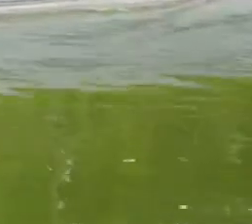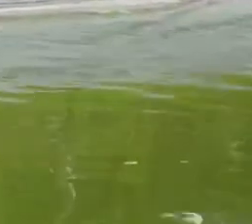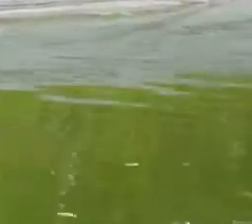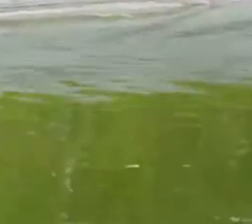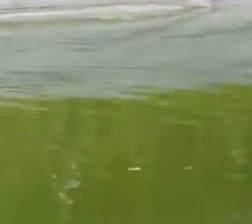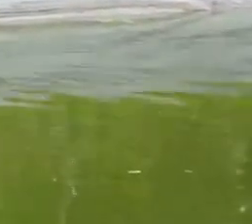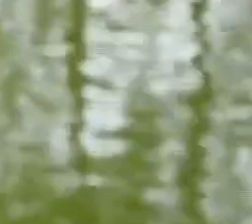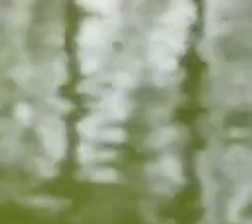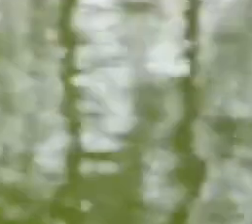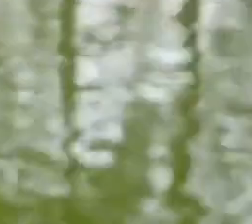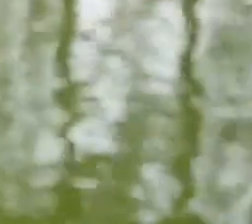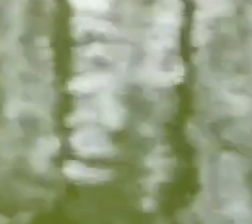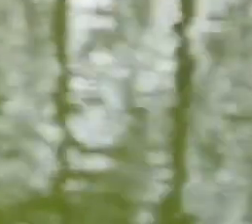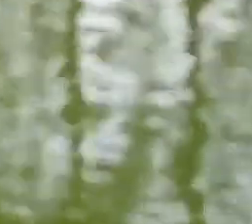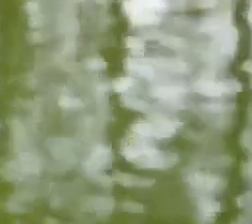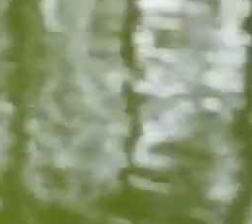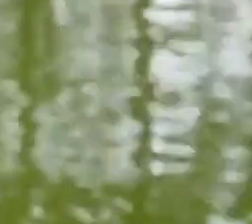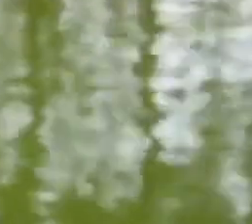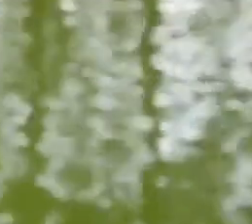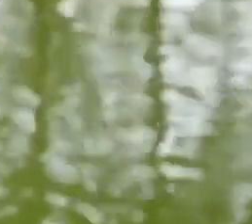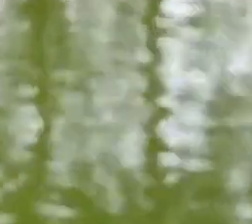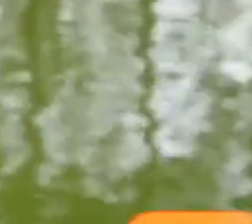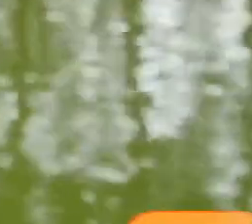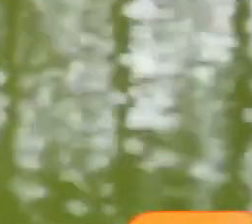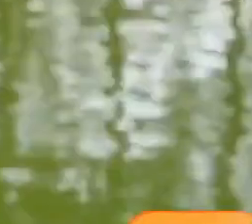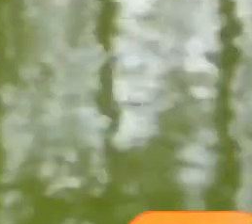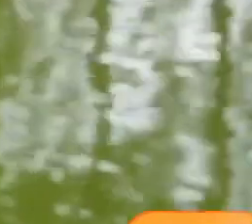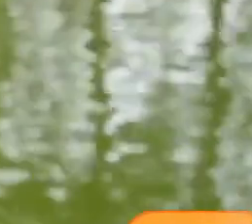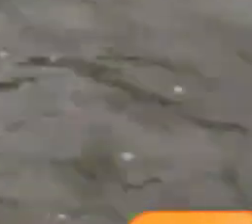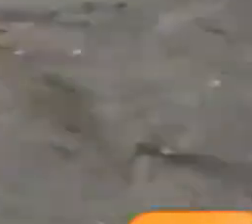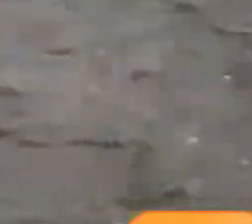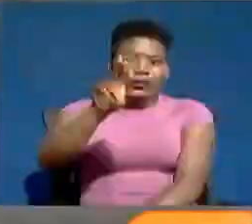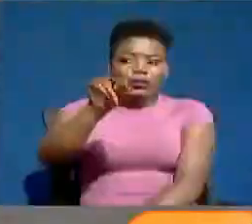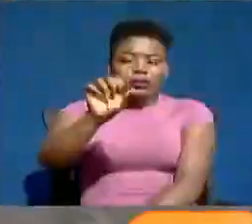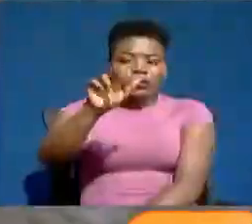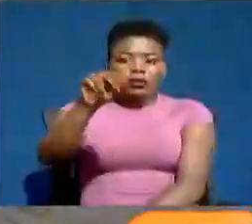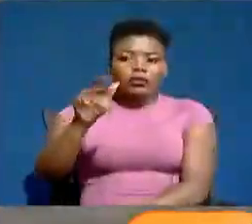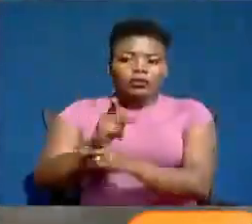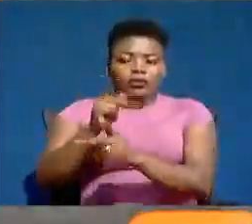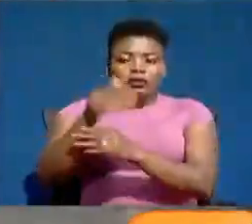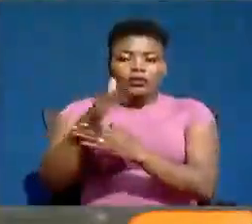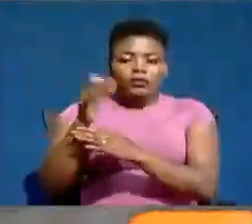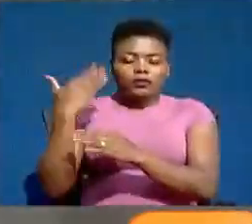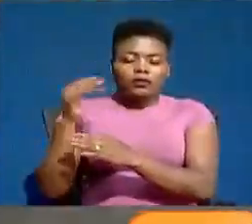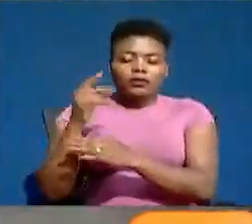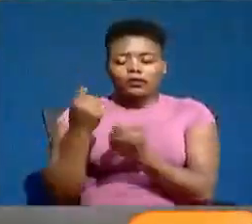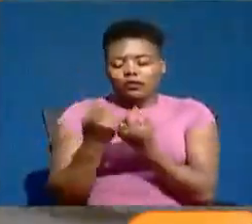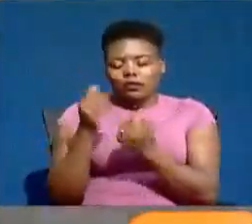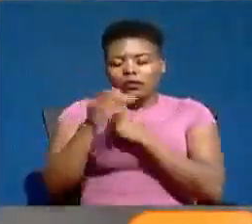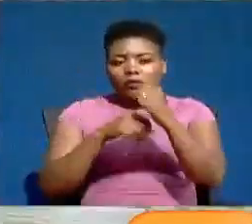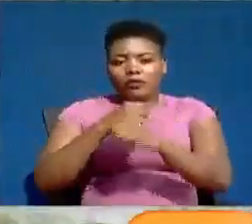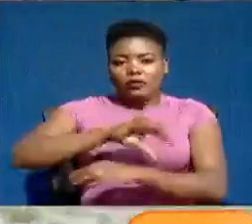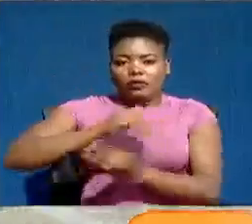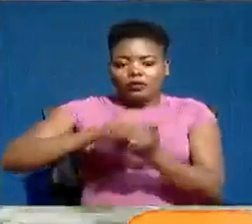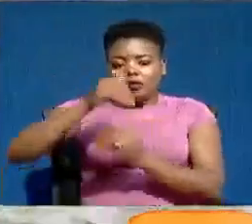At her farm in Kisii, Mary Onsongo has been reeling fish the last few years after the county government